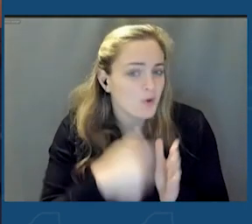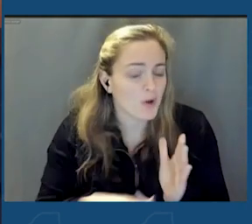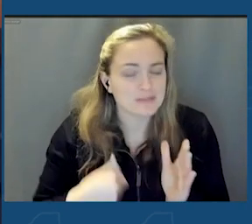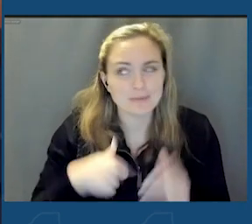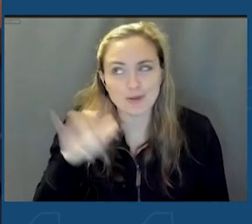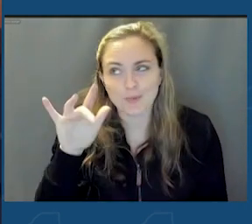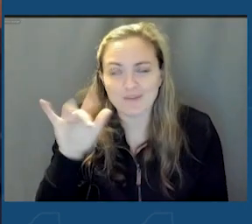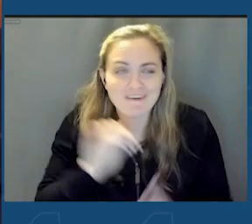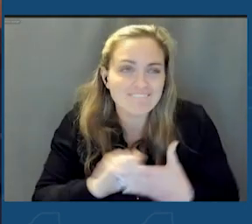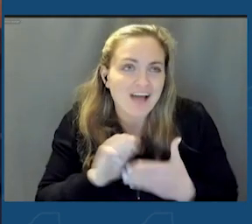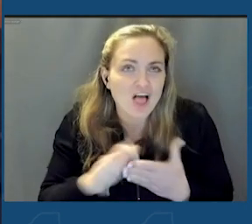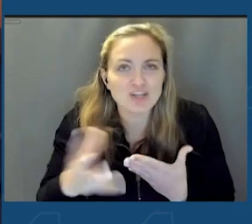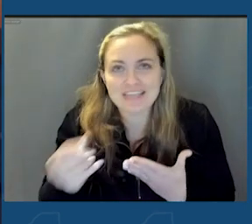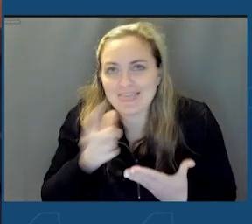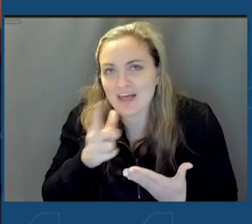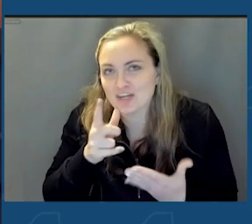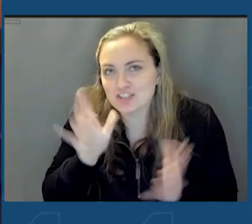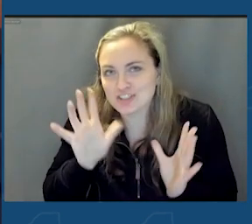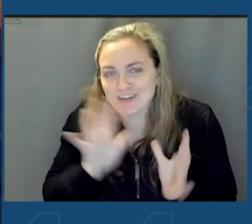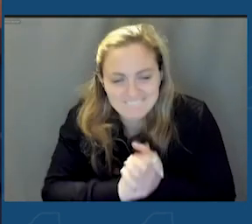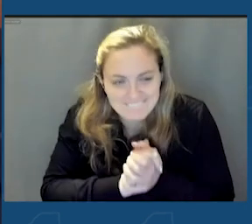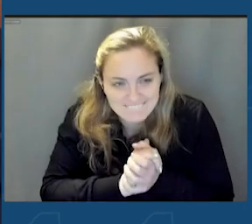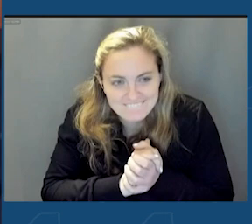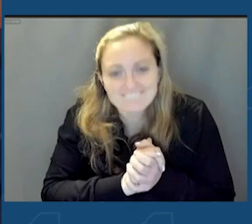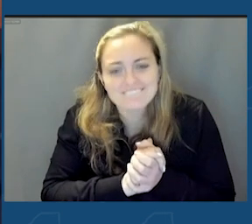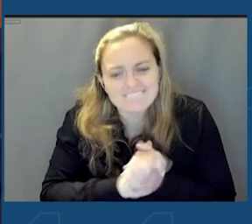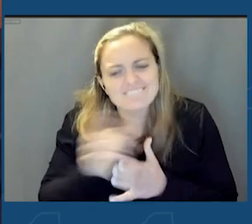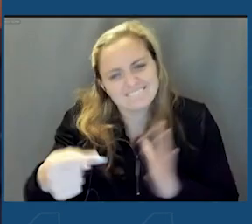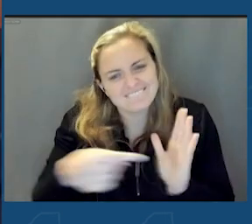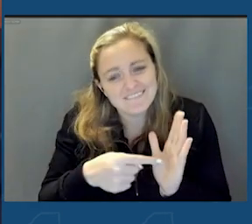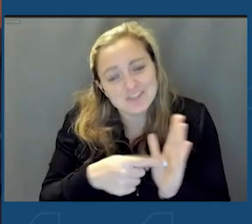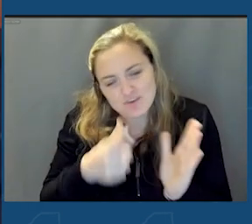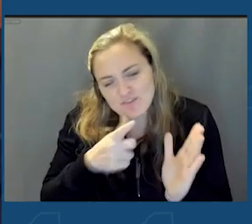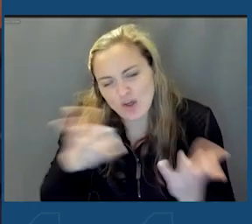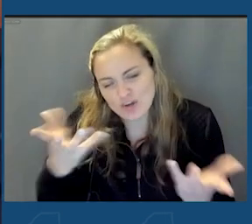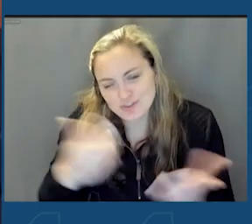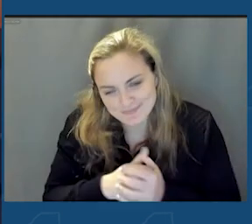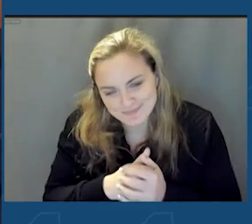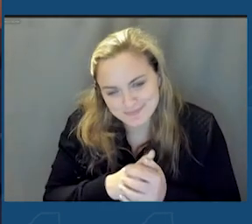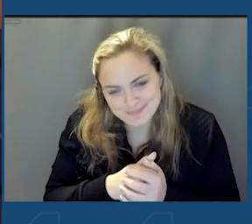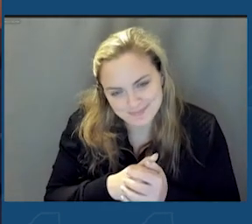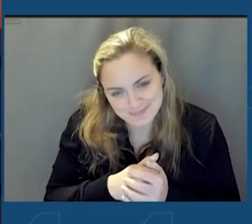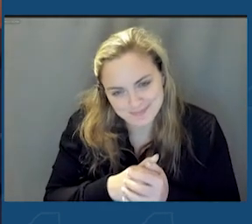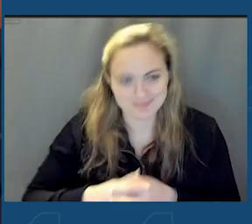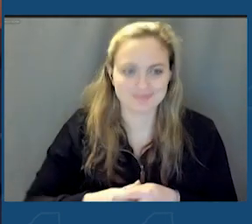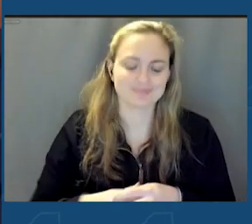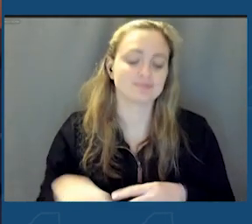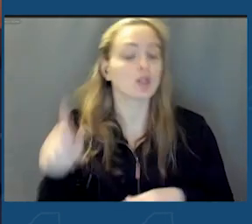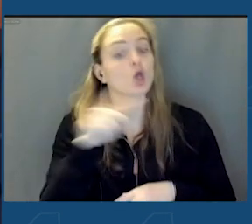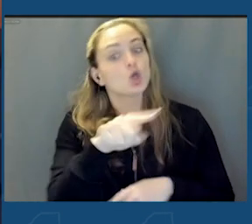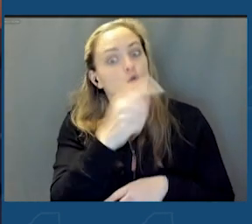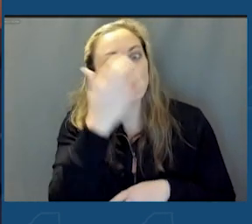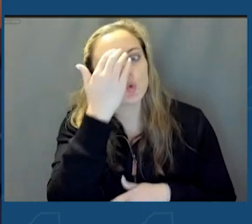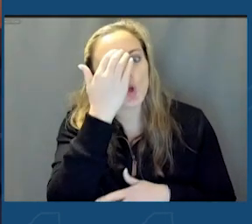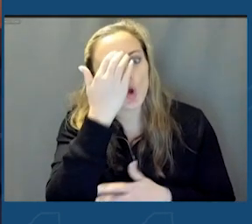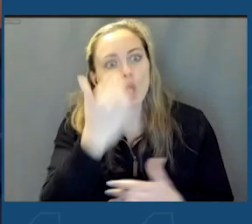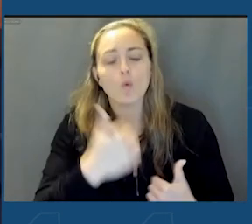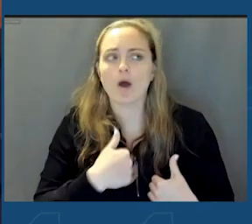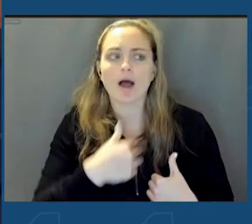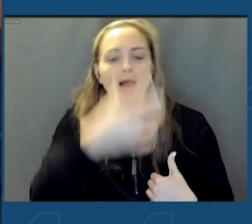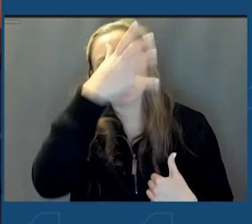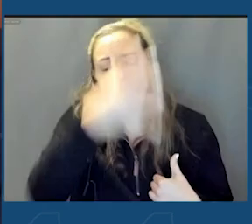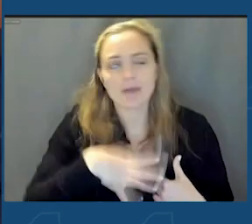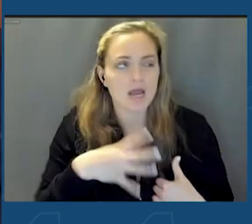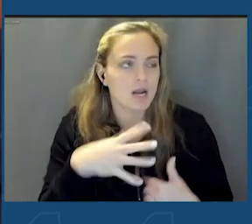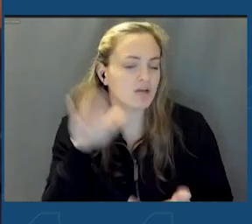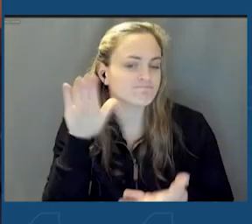lunch. He deserved the lunch. You guys know that I'm a man of few words, but a